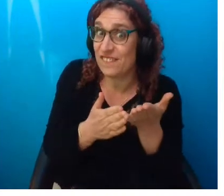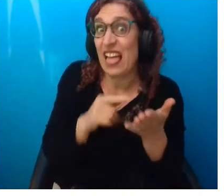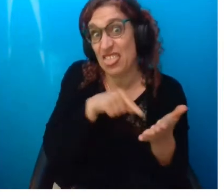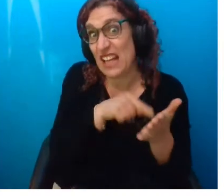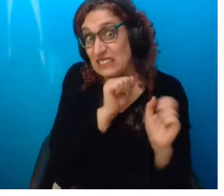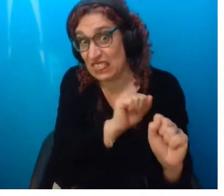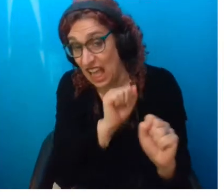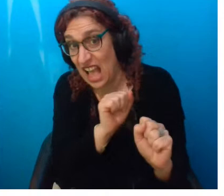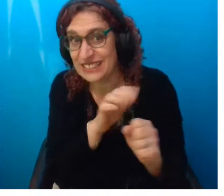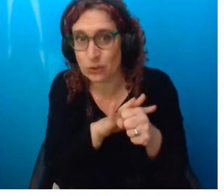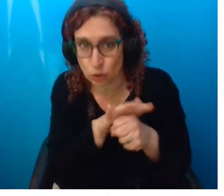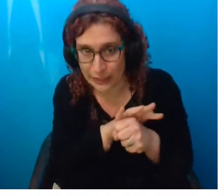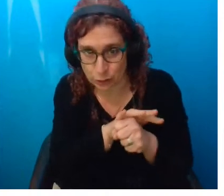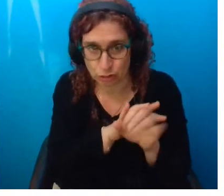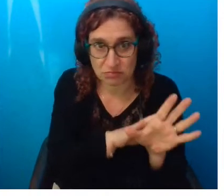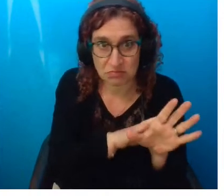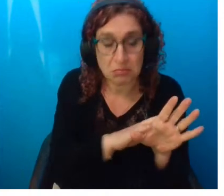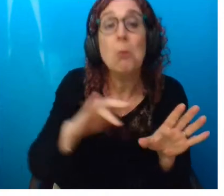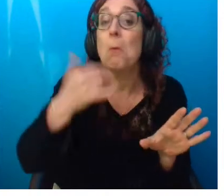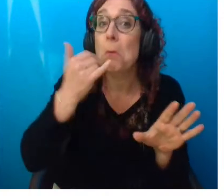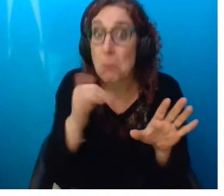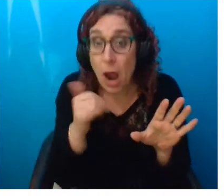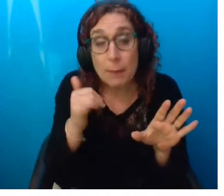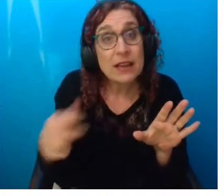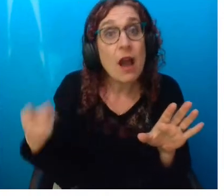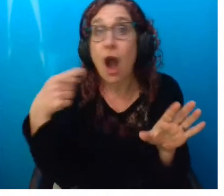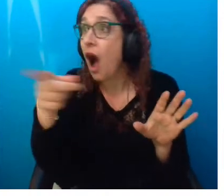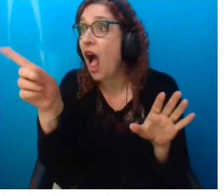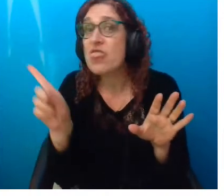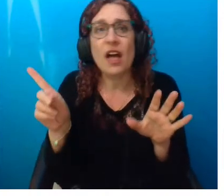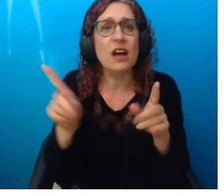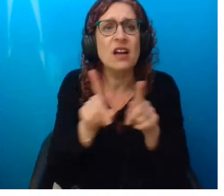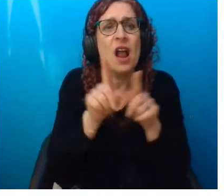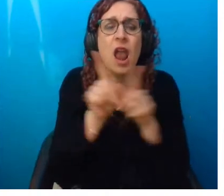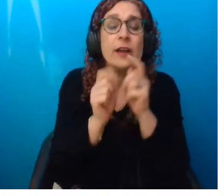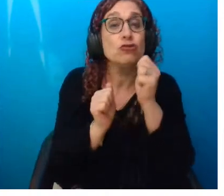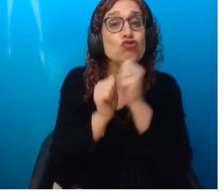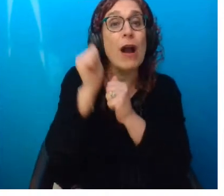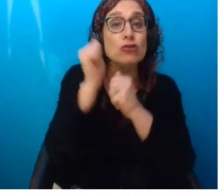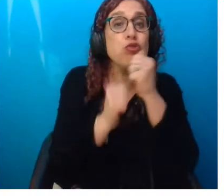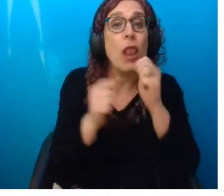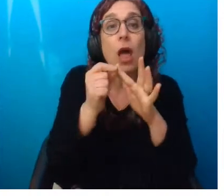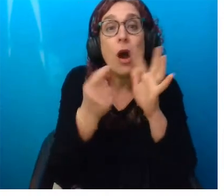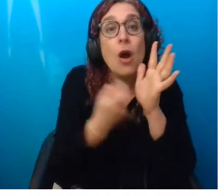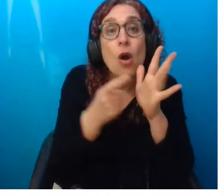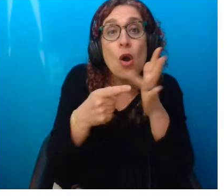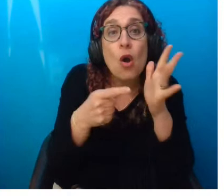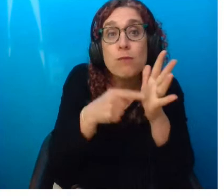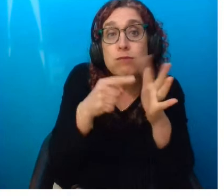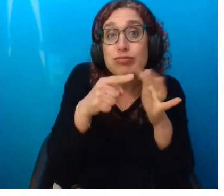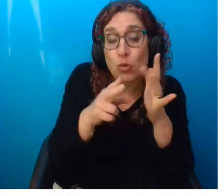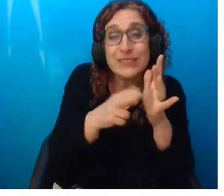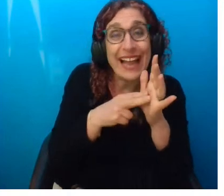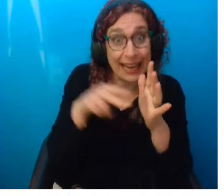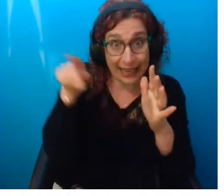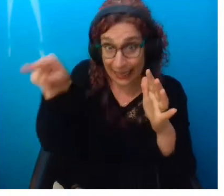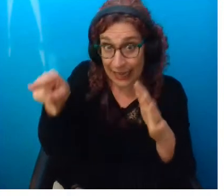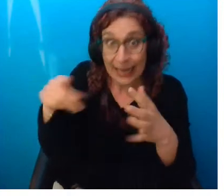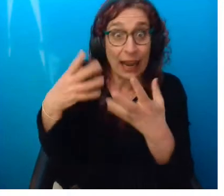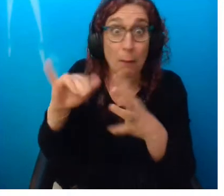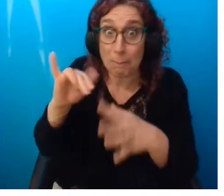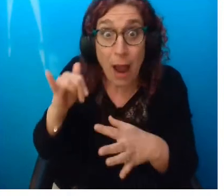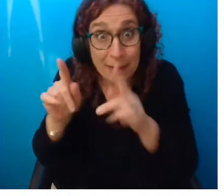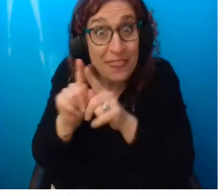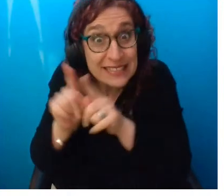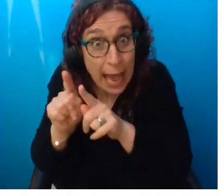may be that other structural proteins are involved in other people that we just haven't discovered